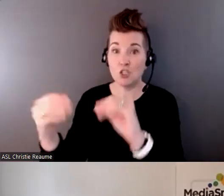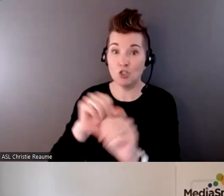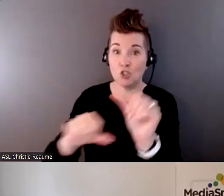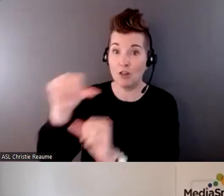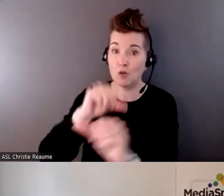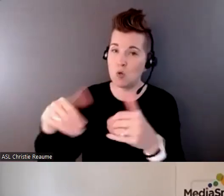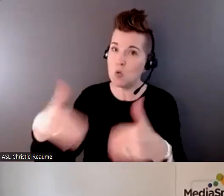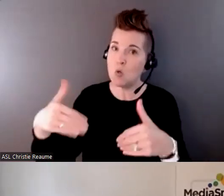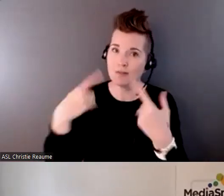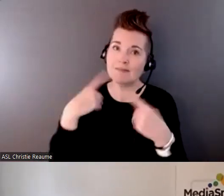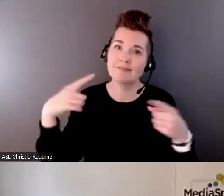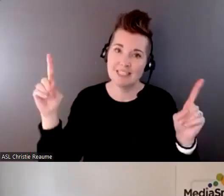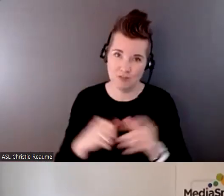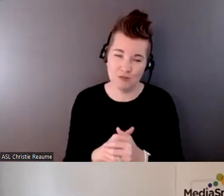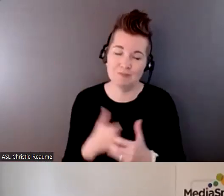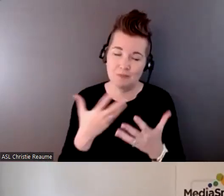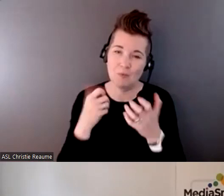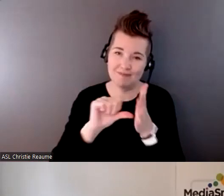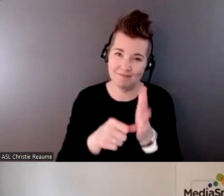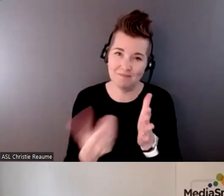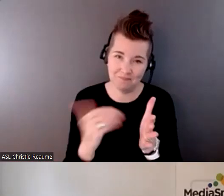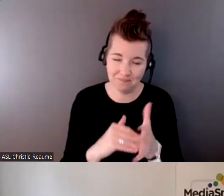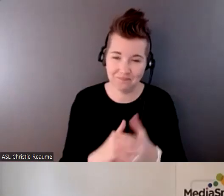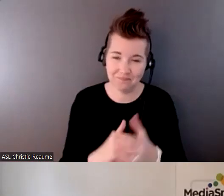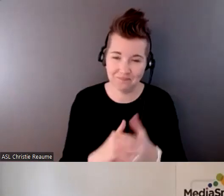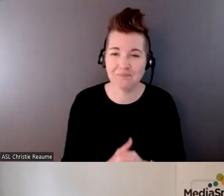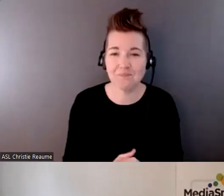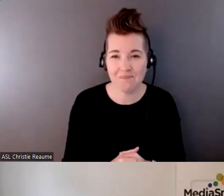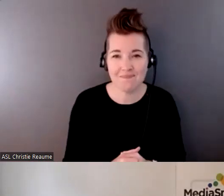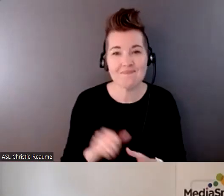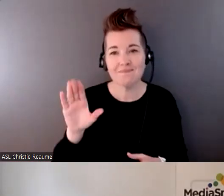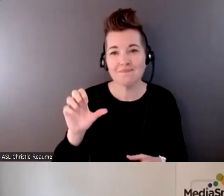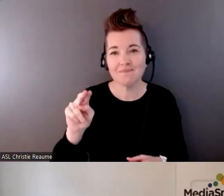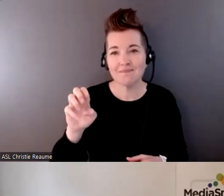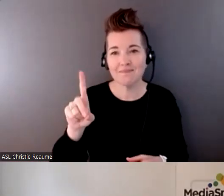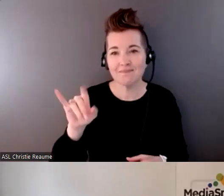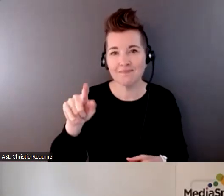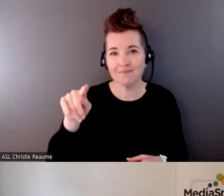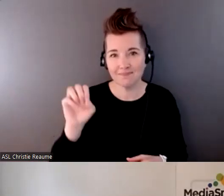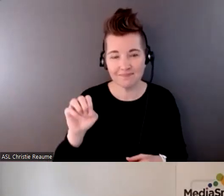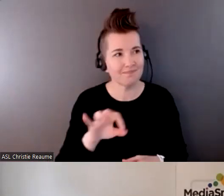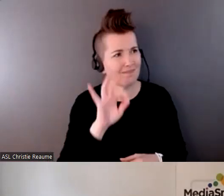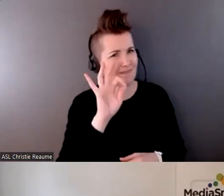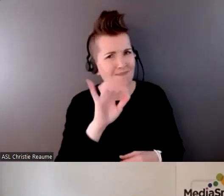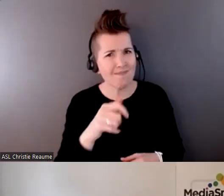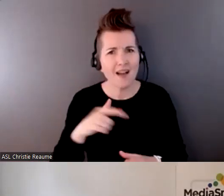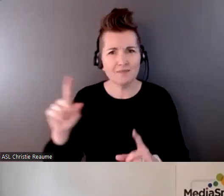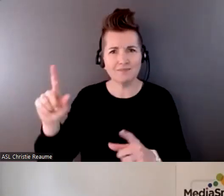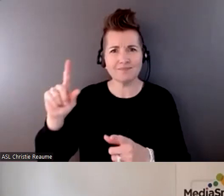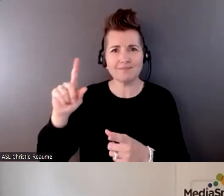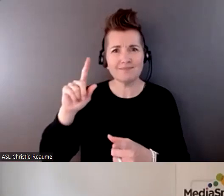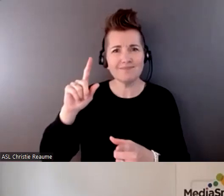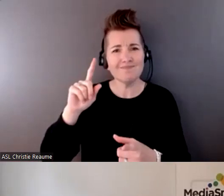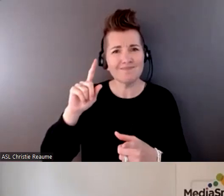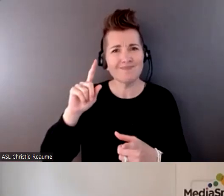thank you that's wonderful I'm actually all quite surprised um by this the fact that the peer-to-peer Dynamics is so